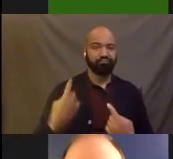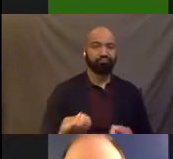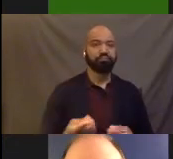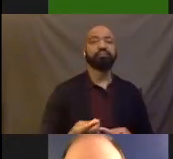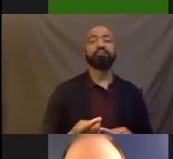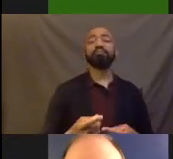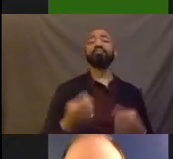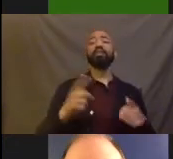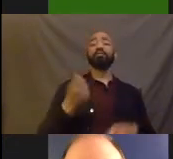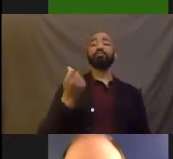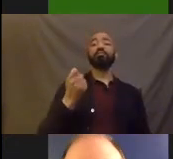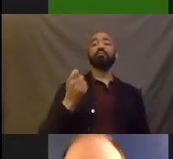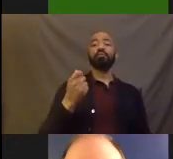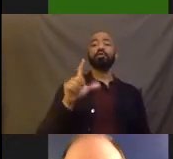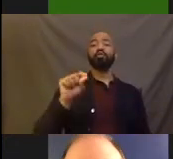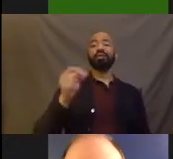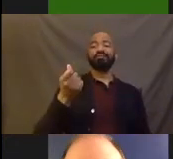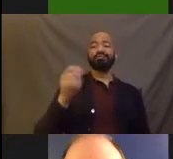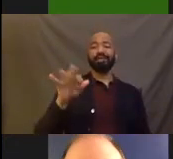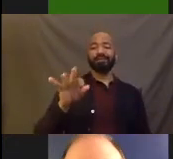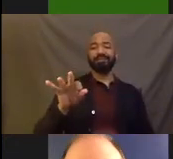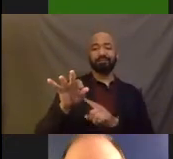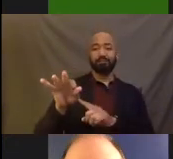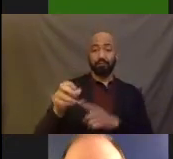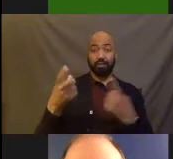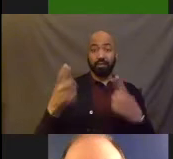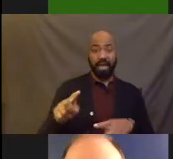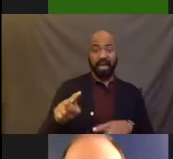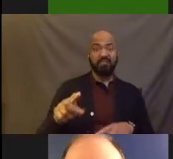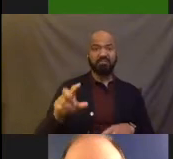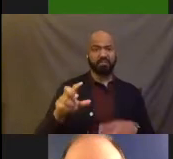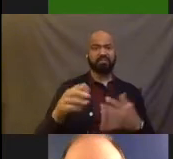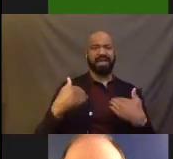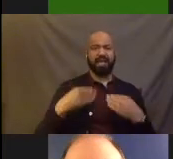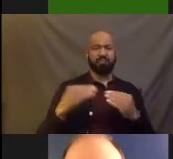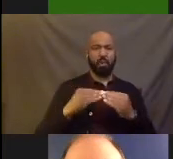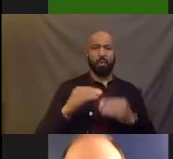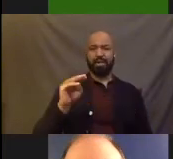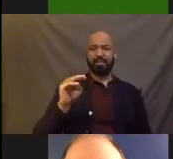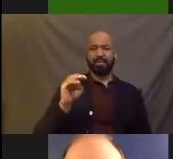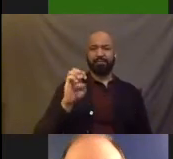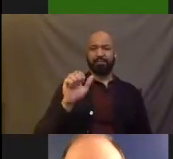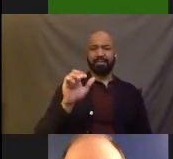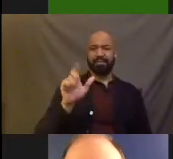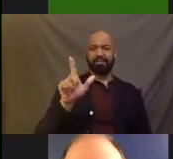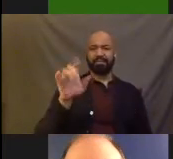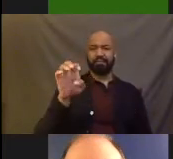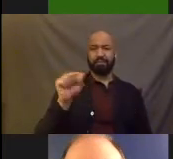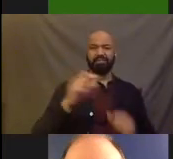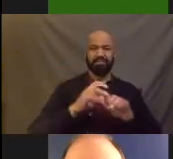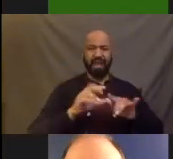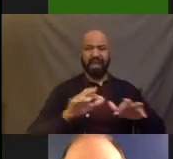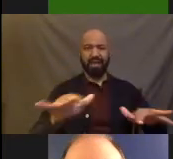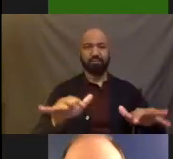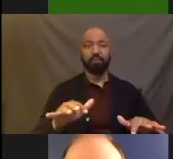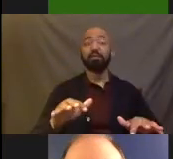in 2019, and it was thought to be related to the fact that people are just not getting their vaccinations. So measles is something that